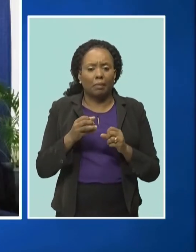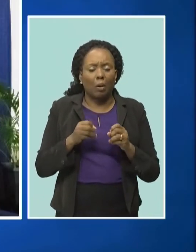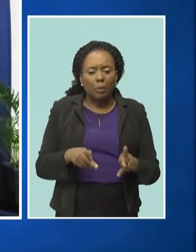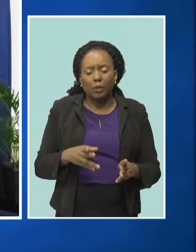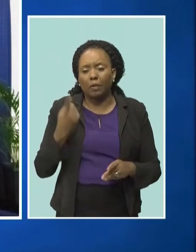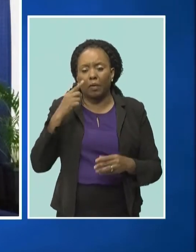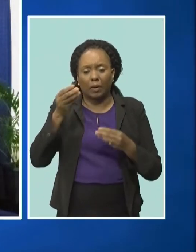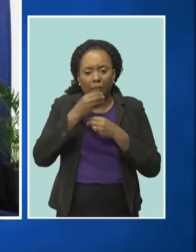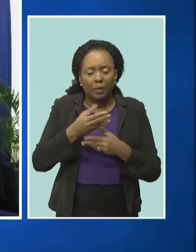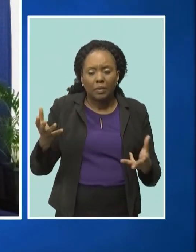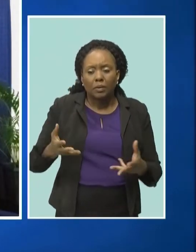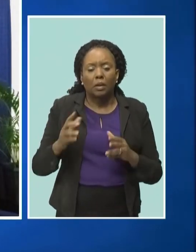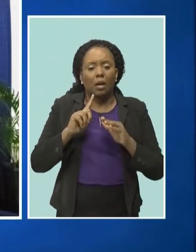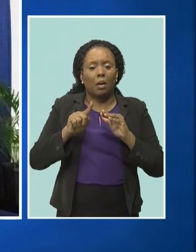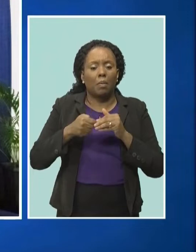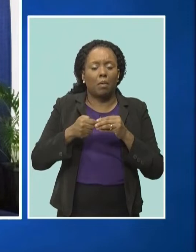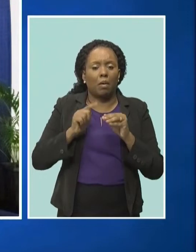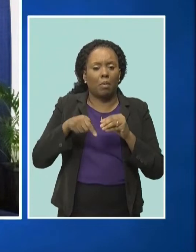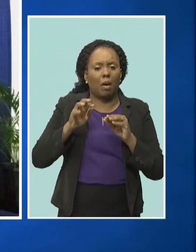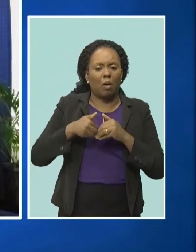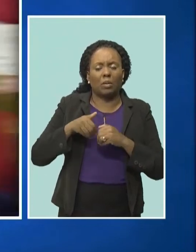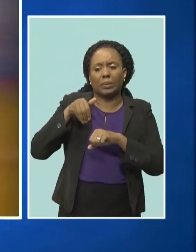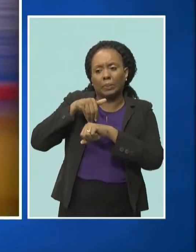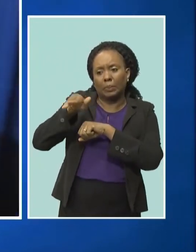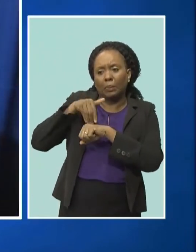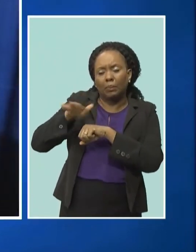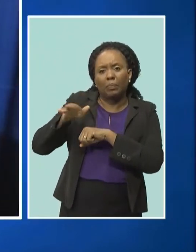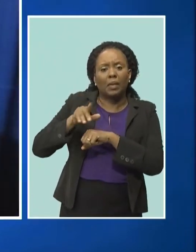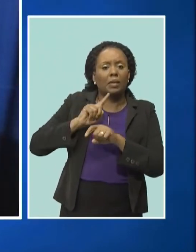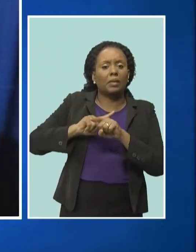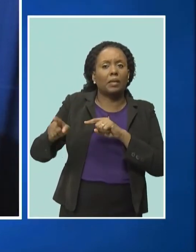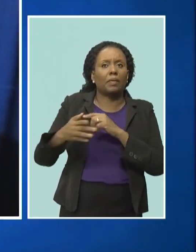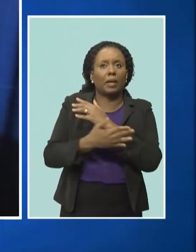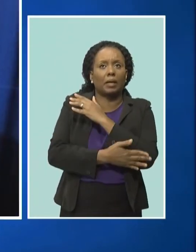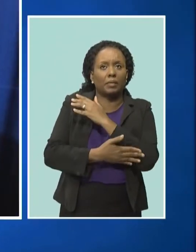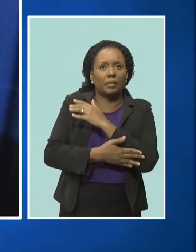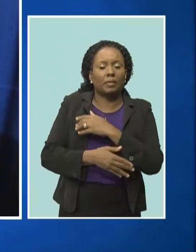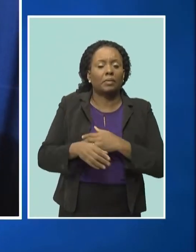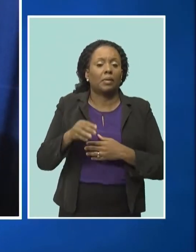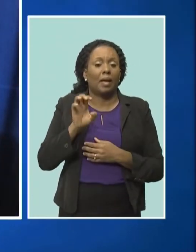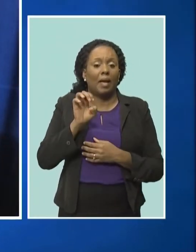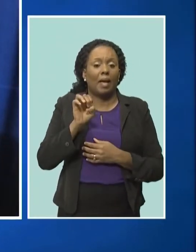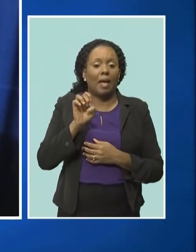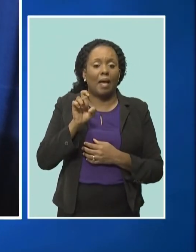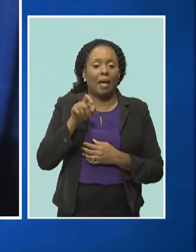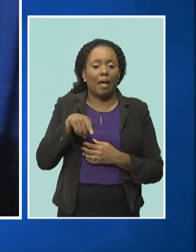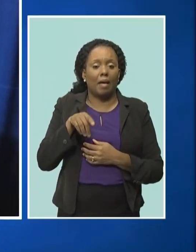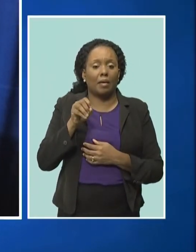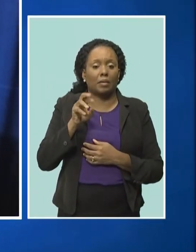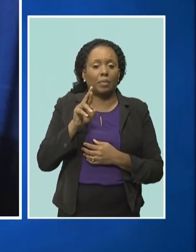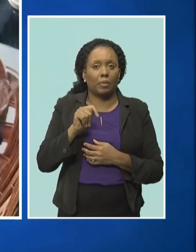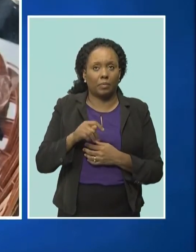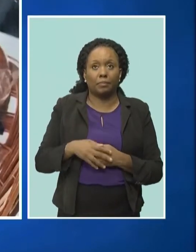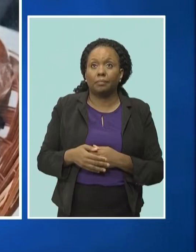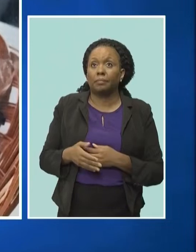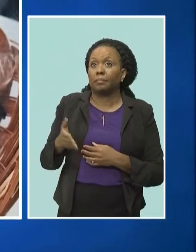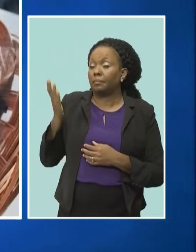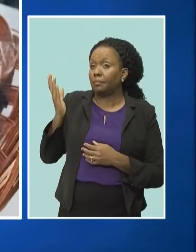So it was a learning experience for me. Kiara Riley of Kiara's Enterprises says it represented a